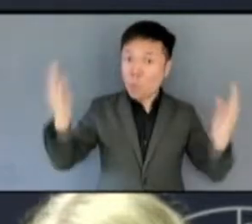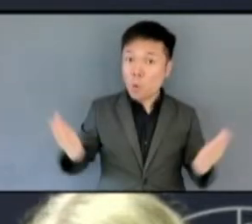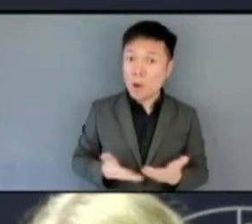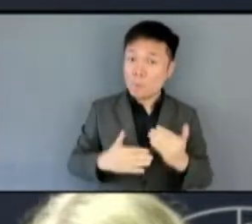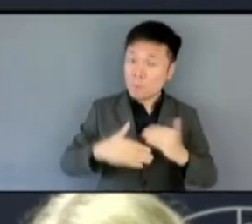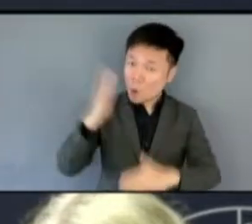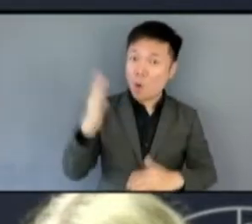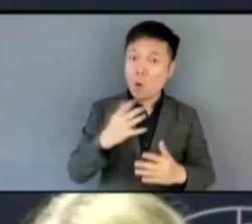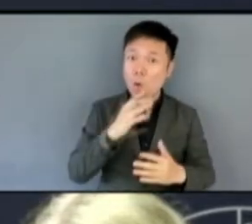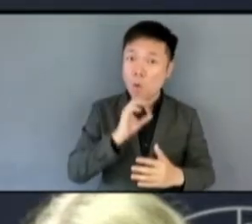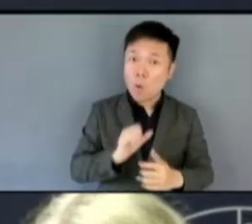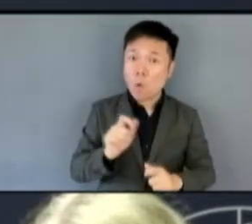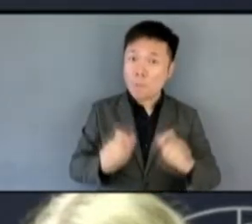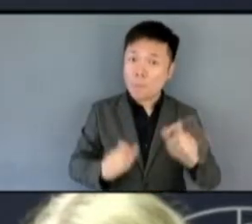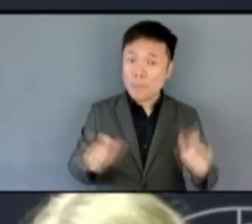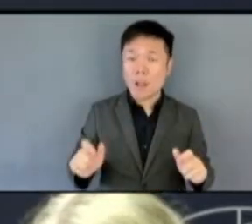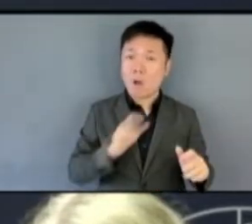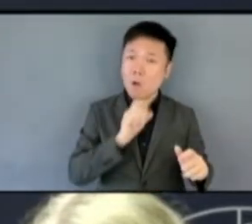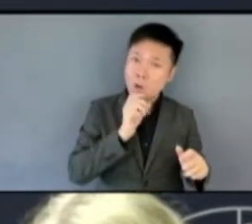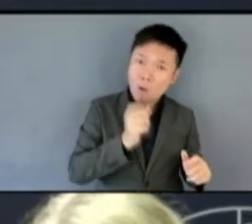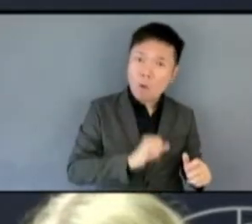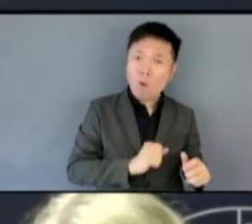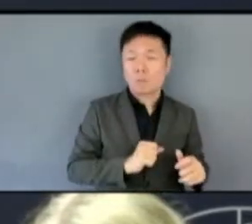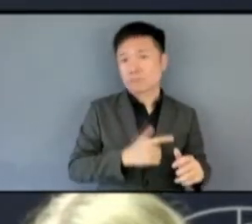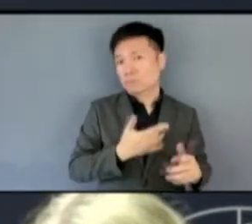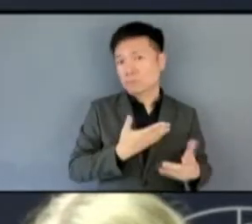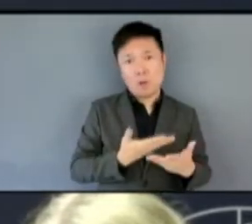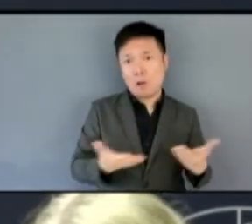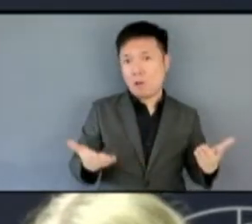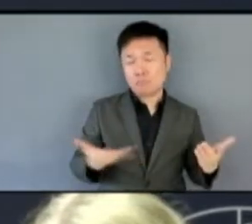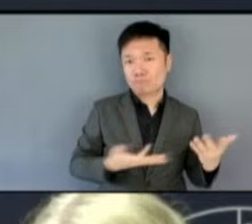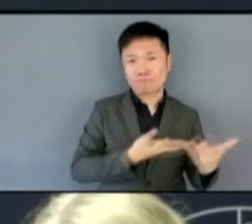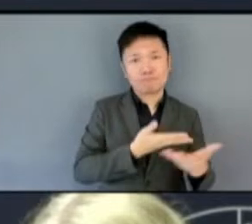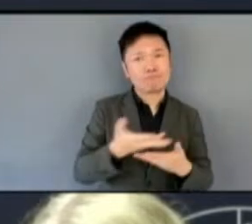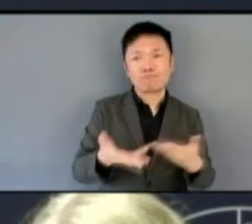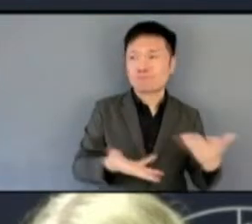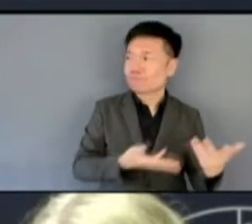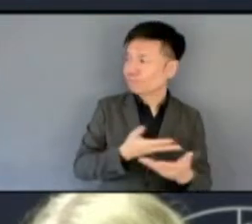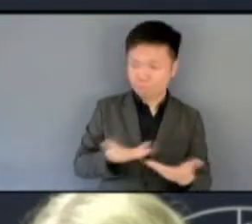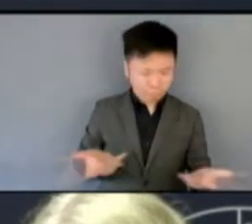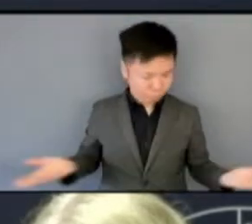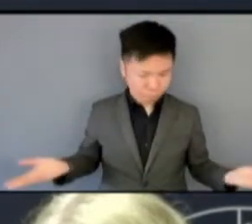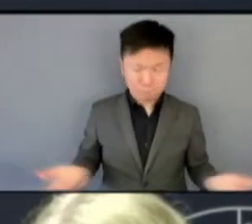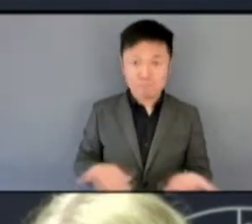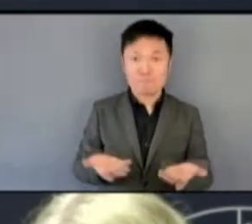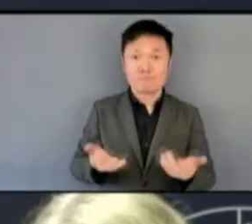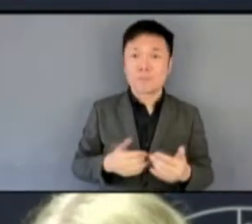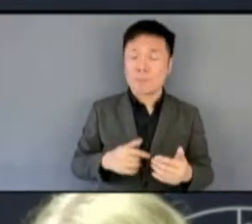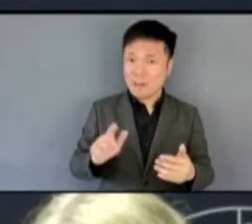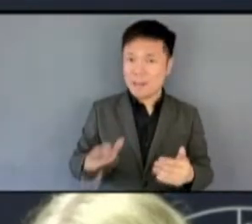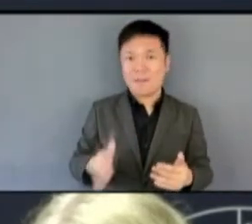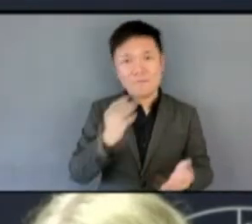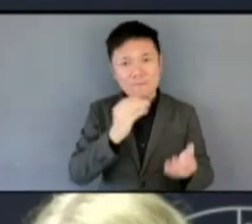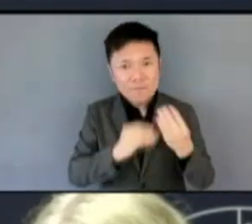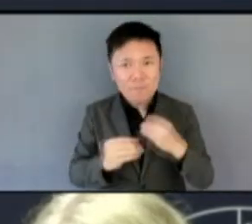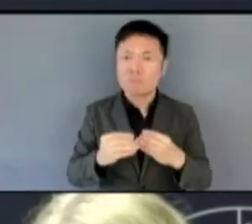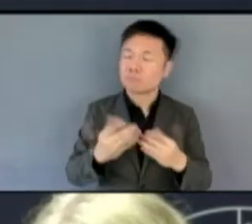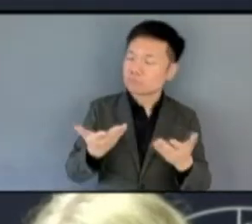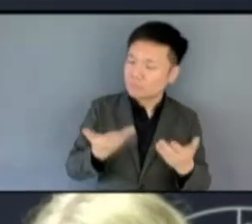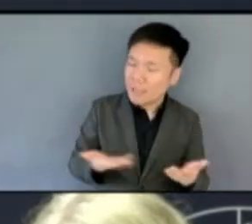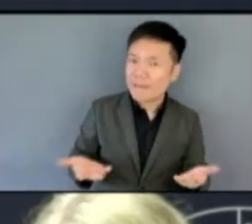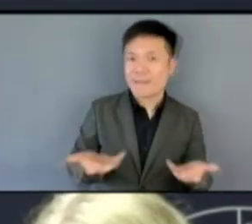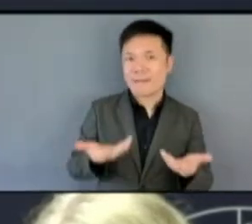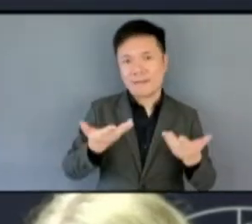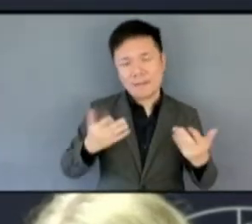are many different age groups, all of roughly equal proportion, sharing the same space, needing resources, having a present, and having